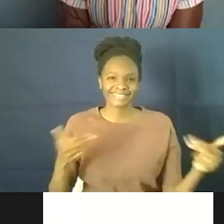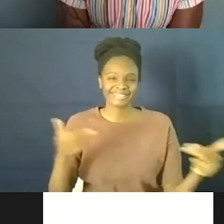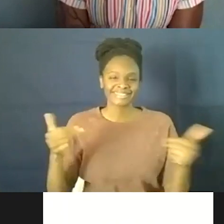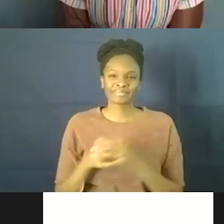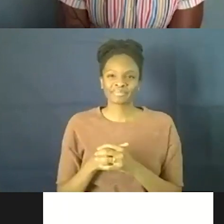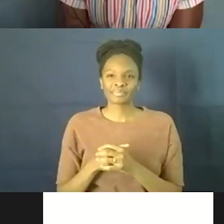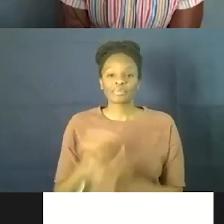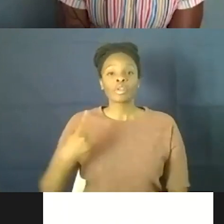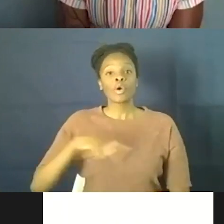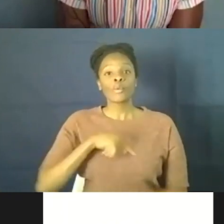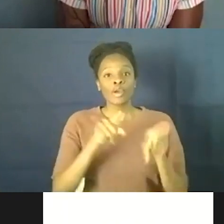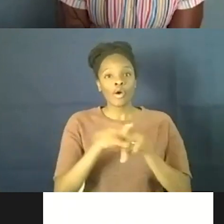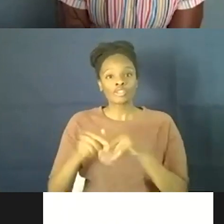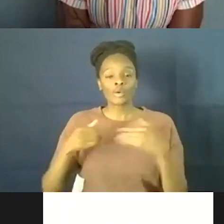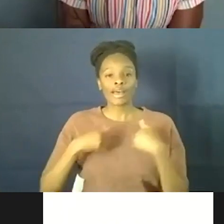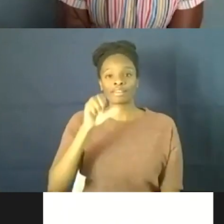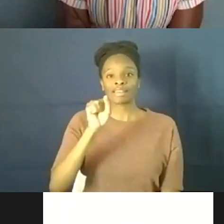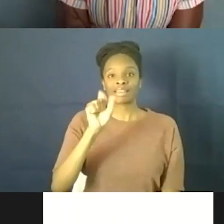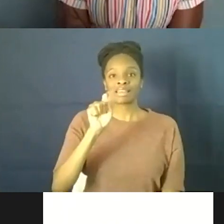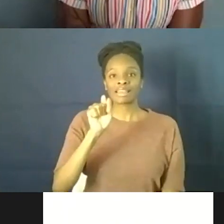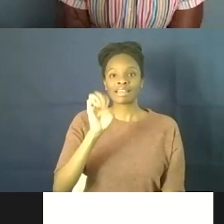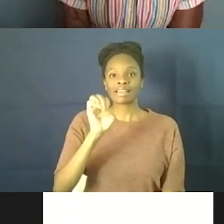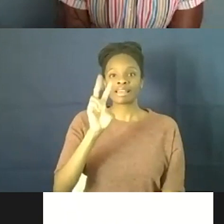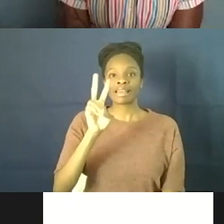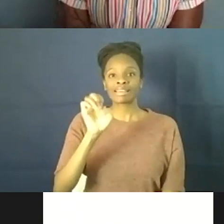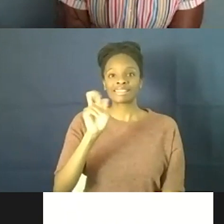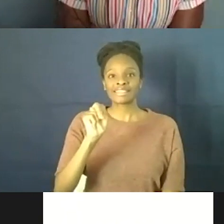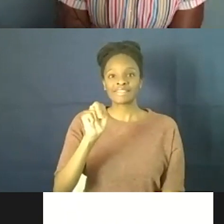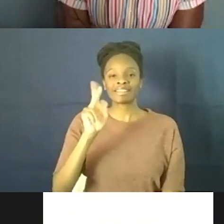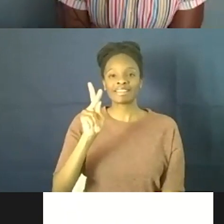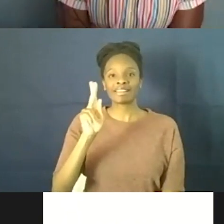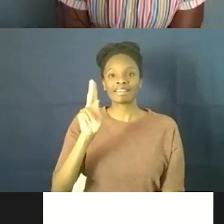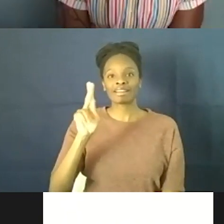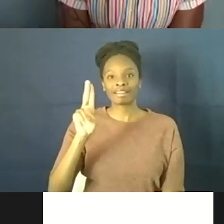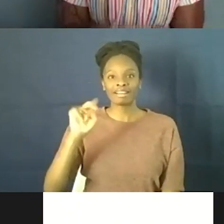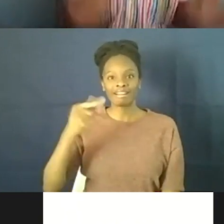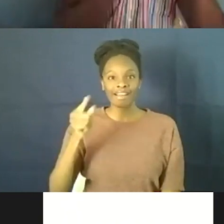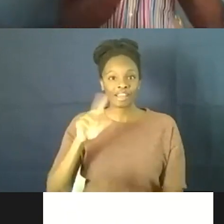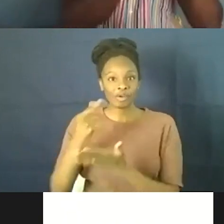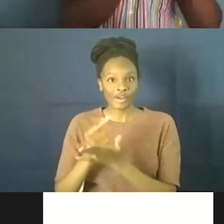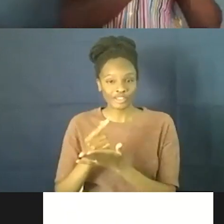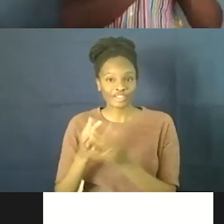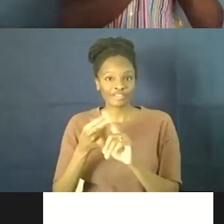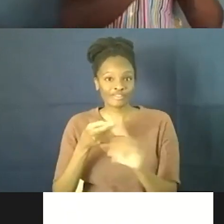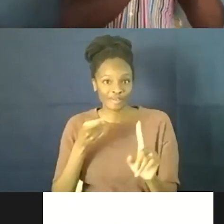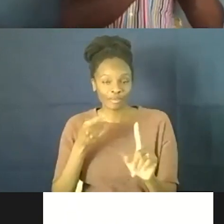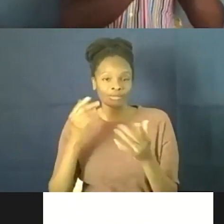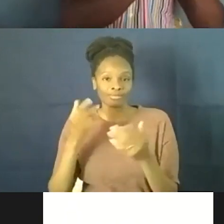We also have Mr. Stephen Kung, who graduated from writer's assistant to staff writer last season.